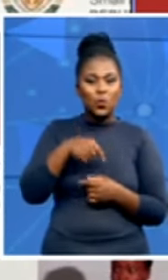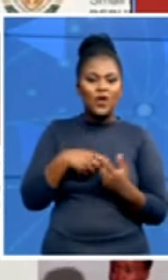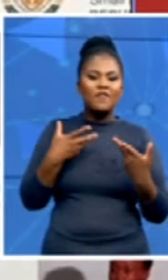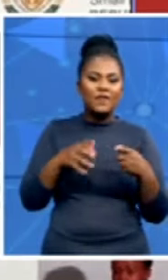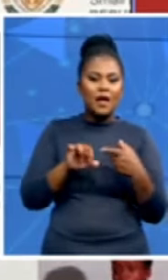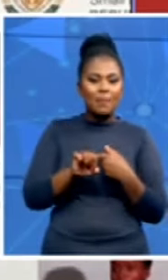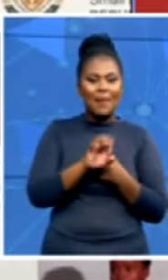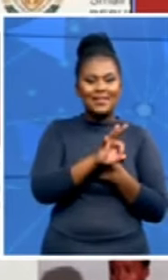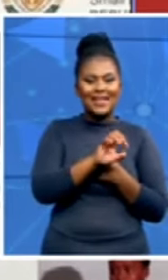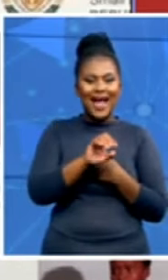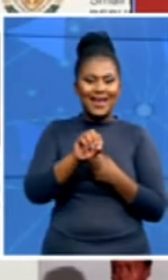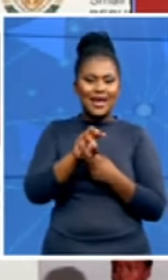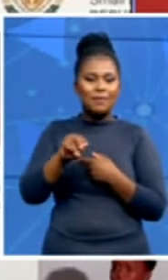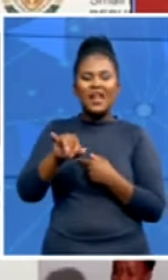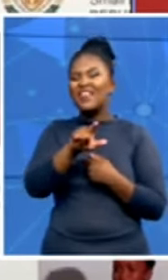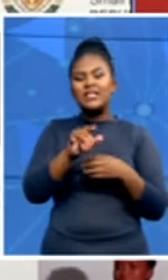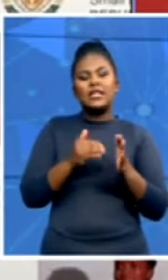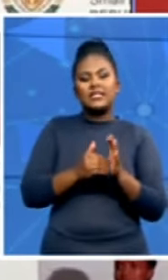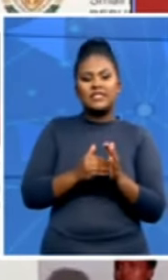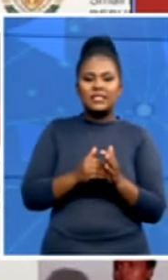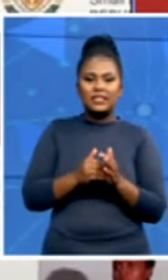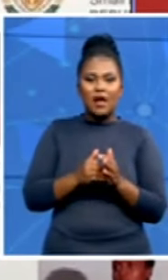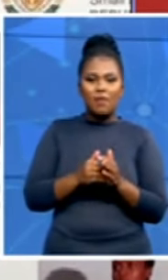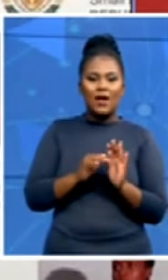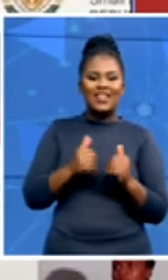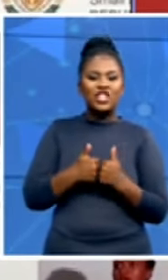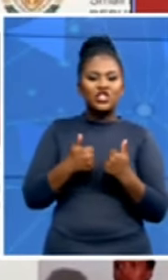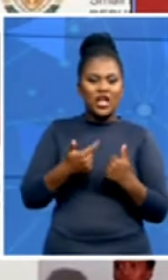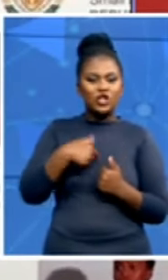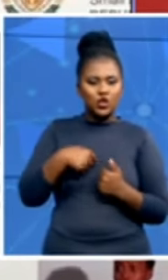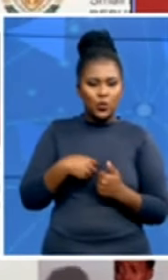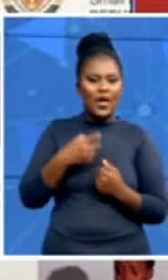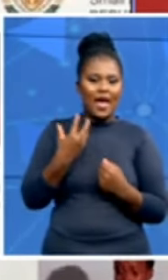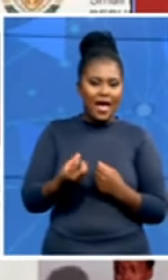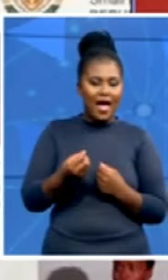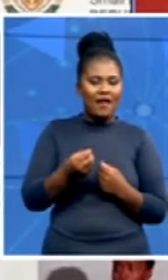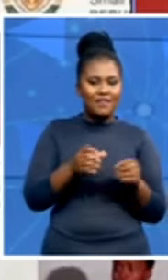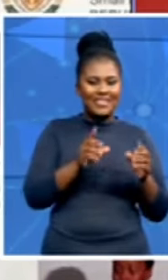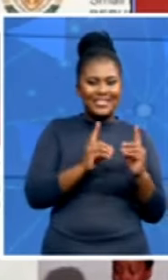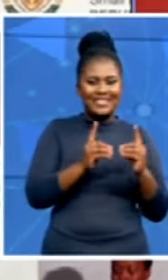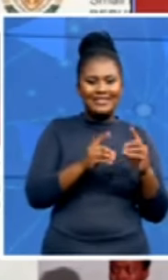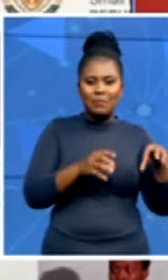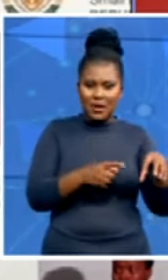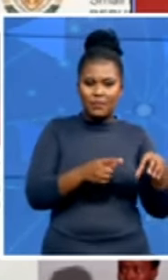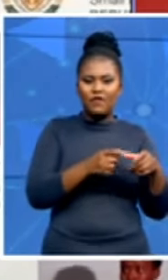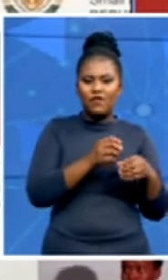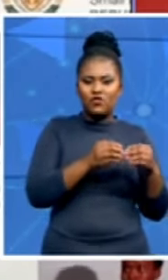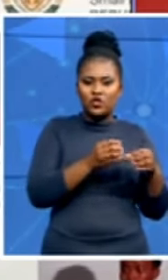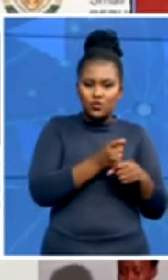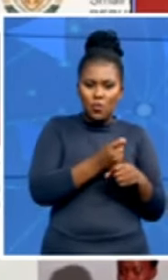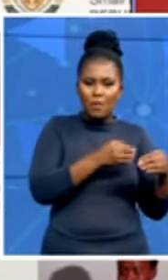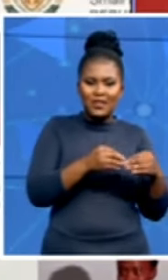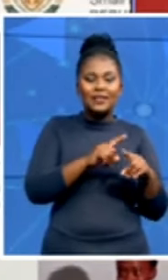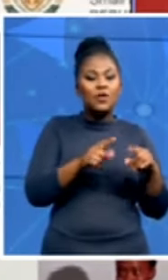example of the challenges that we face. But as I said, we are continuing to engage with National Treasury. At the center of this